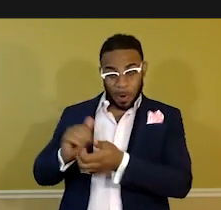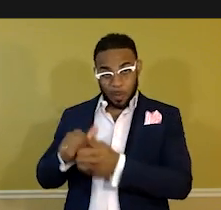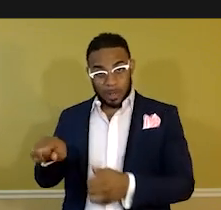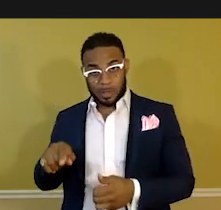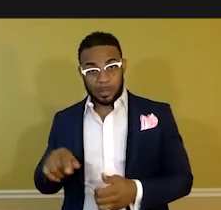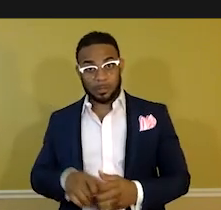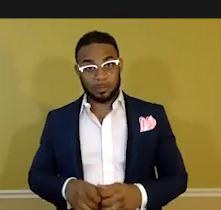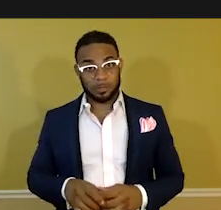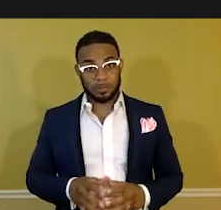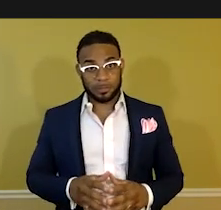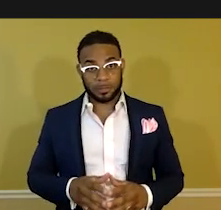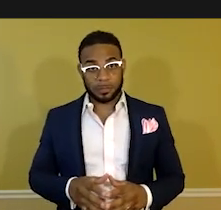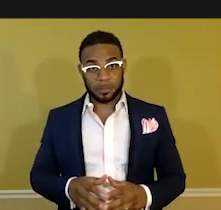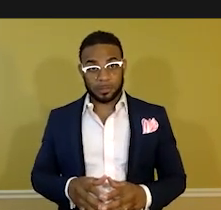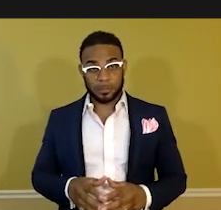them.